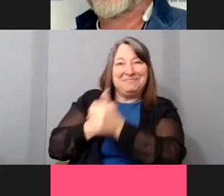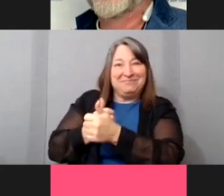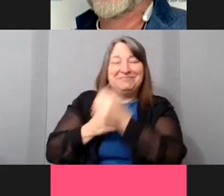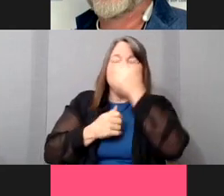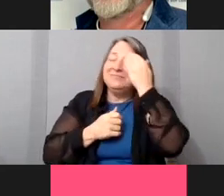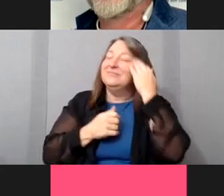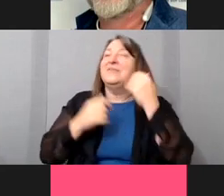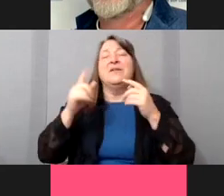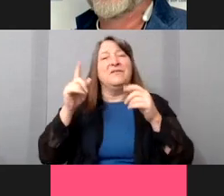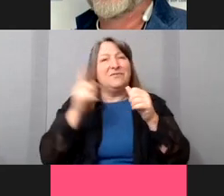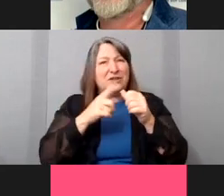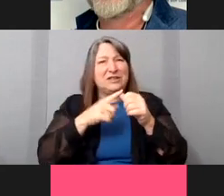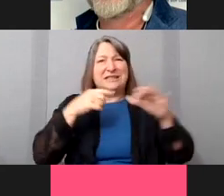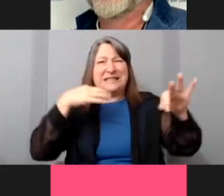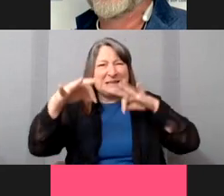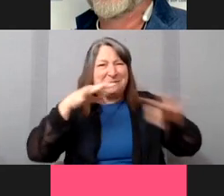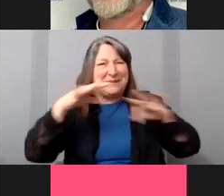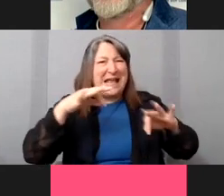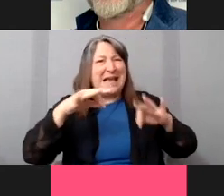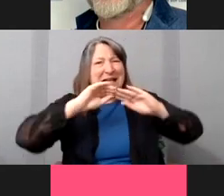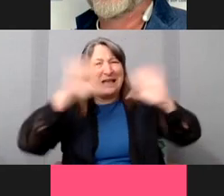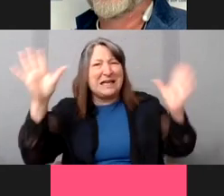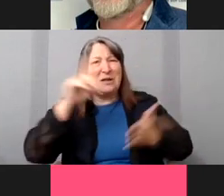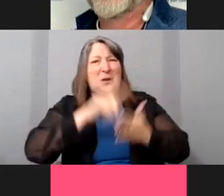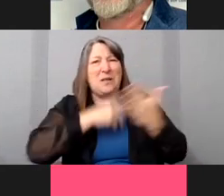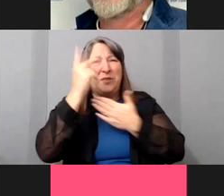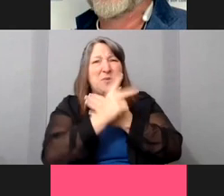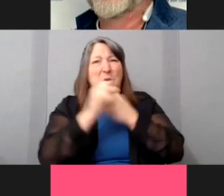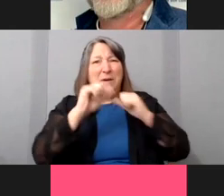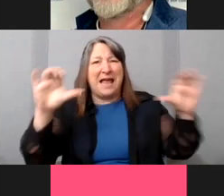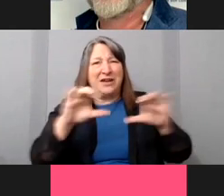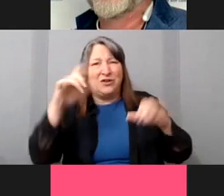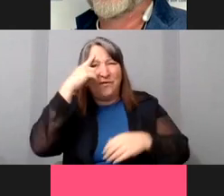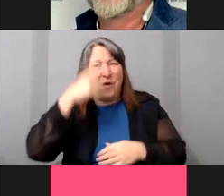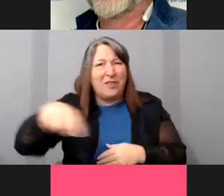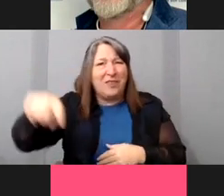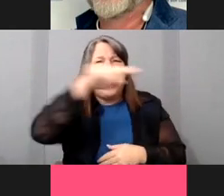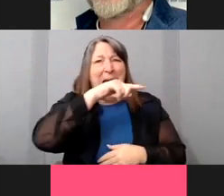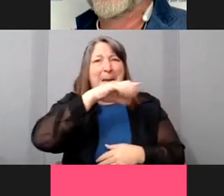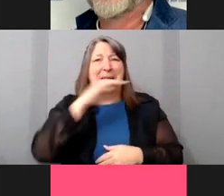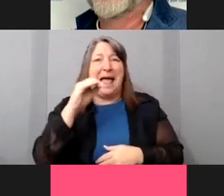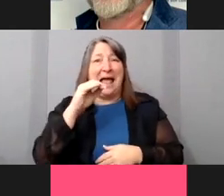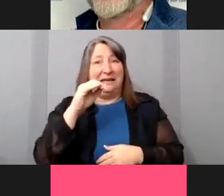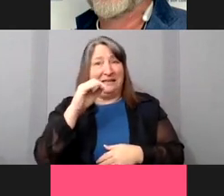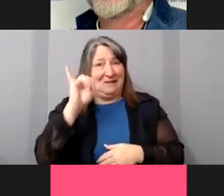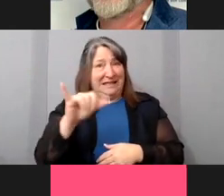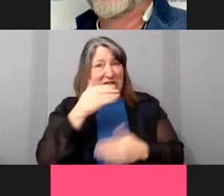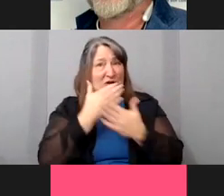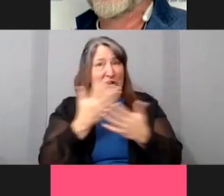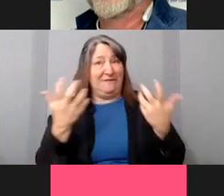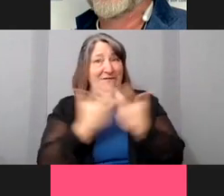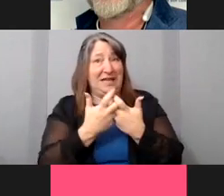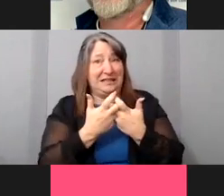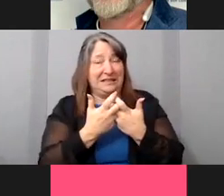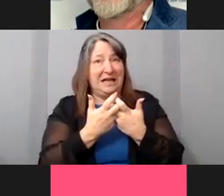the program can do for them, and kind of, is this a good fit? I think that then